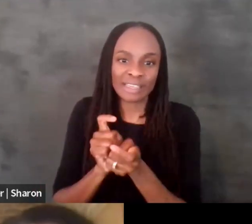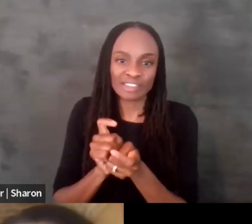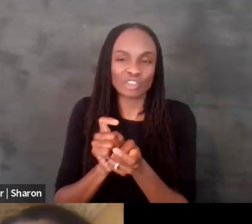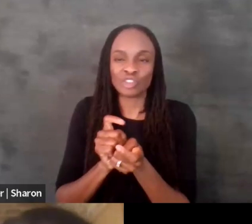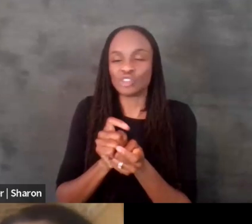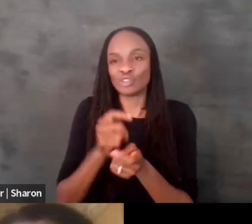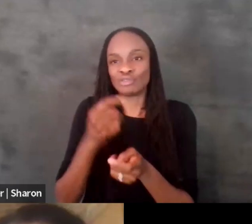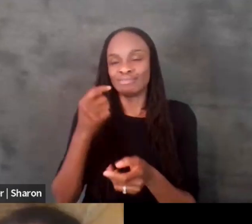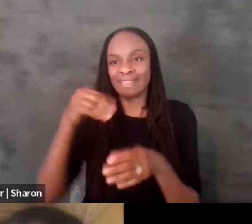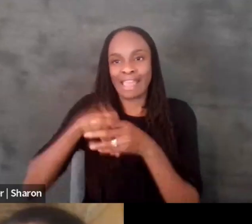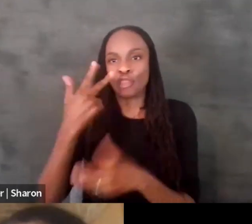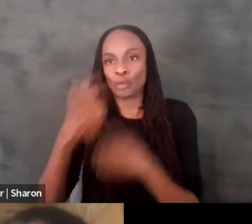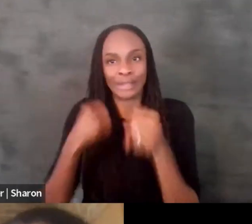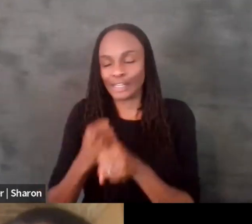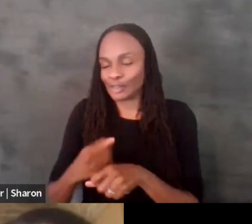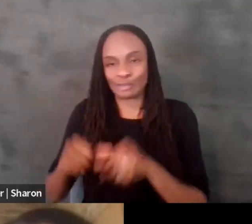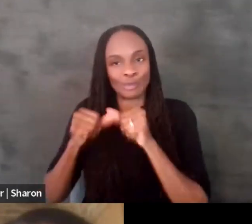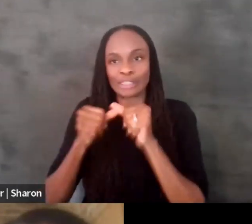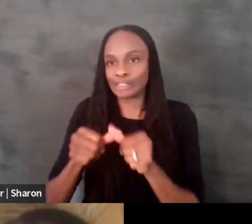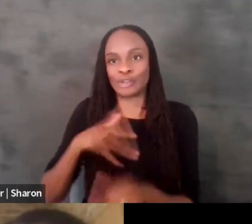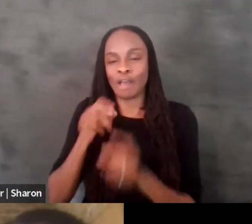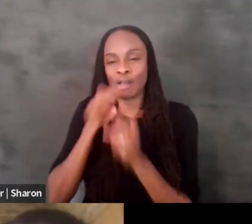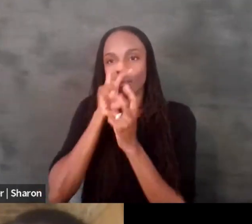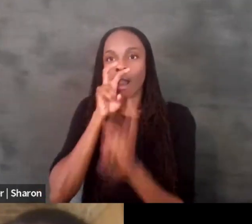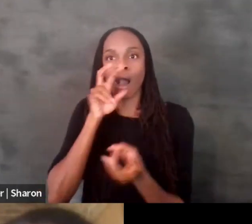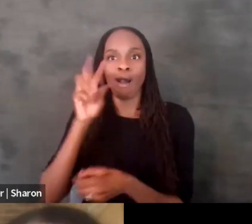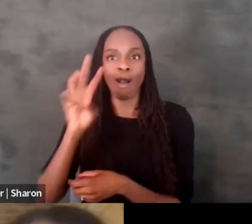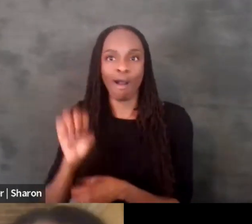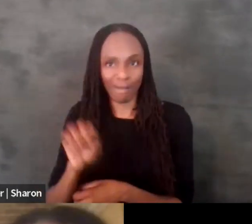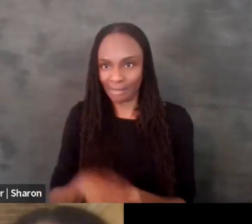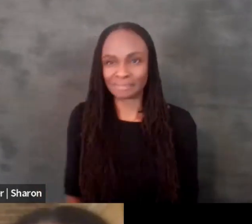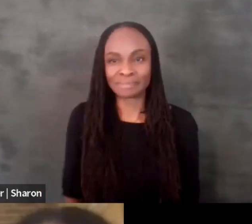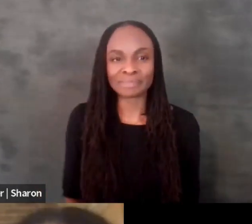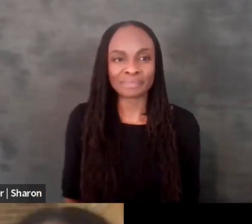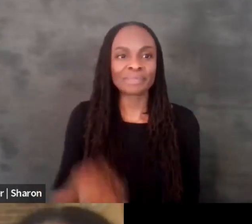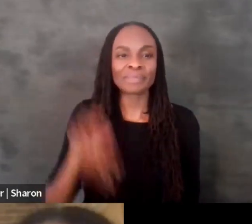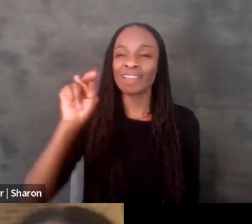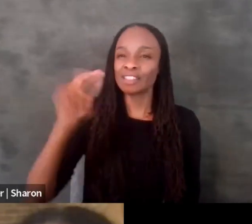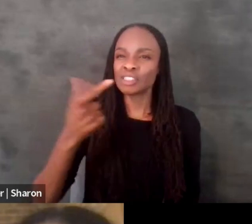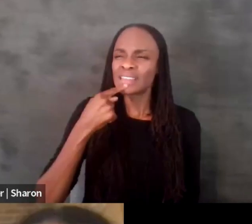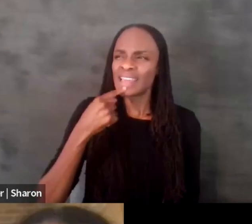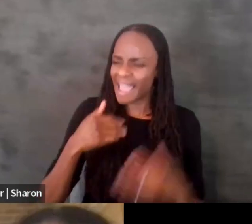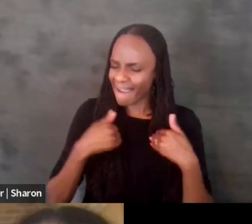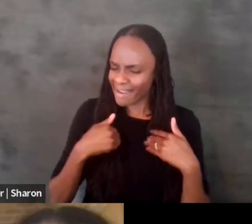It just remained Wow. exactly the same. Wow. There was a comment